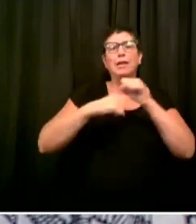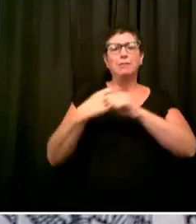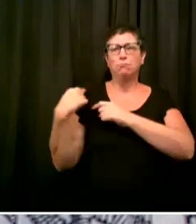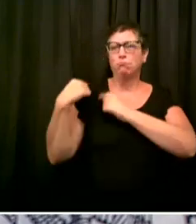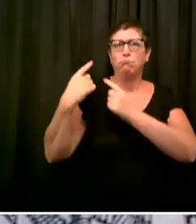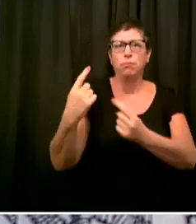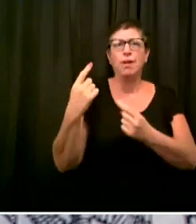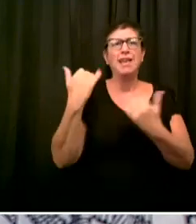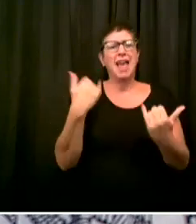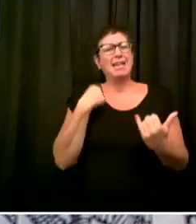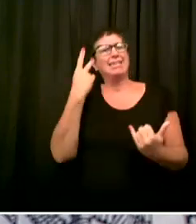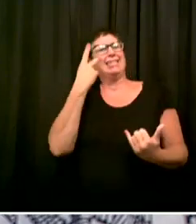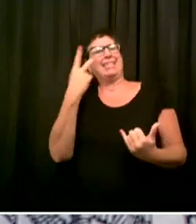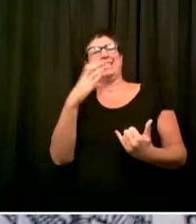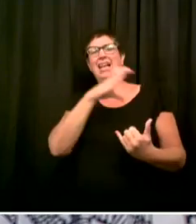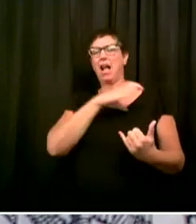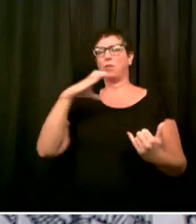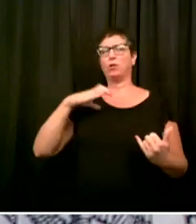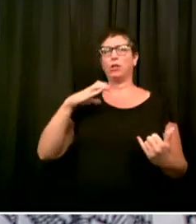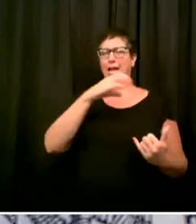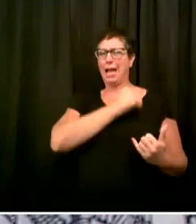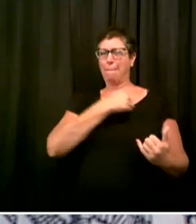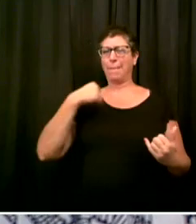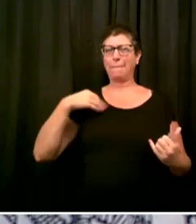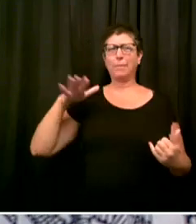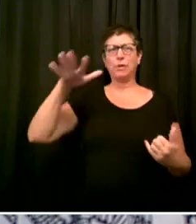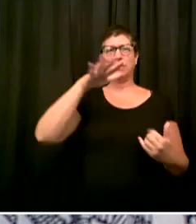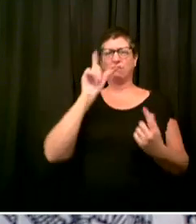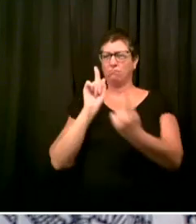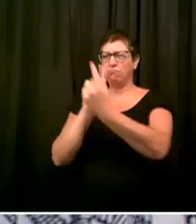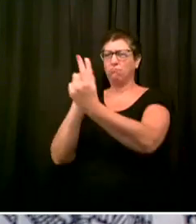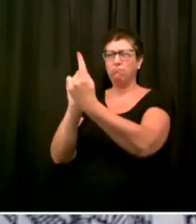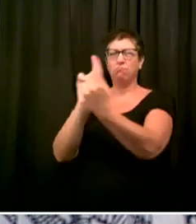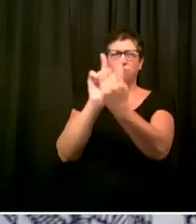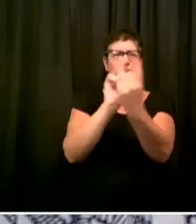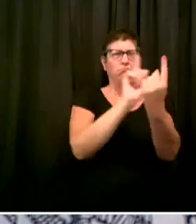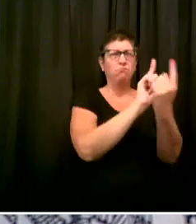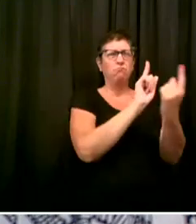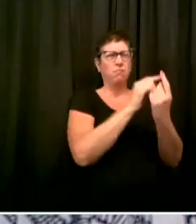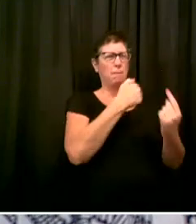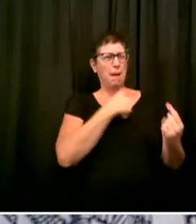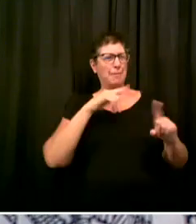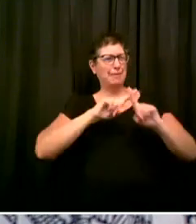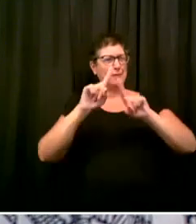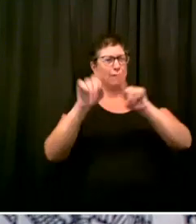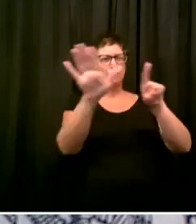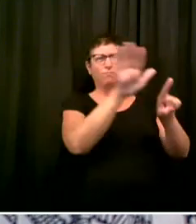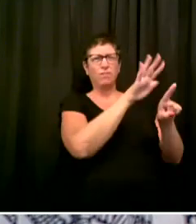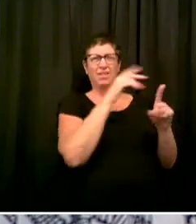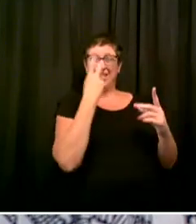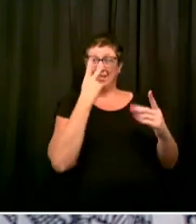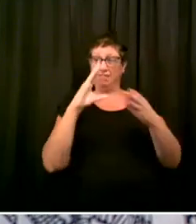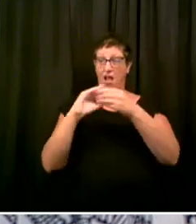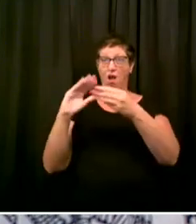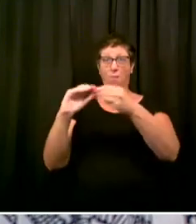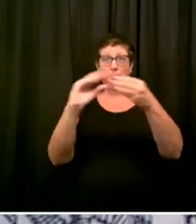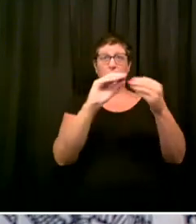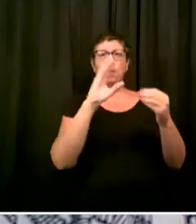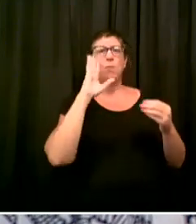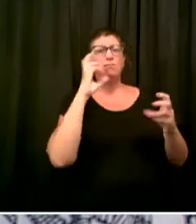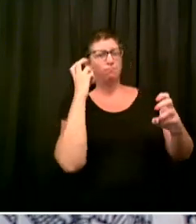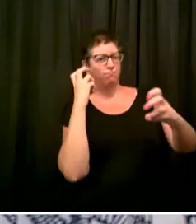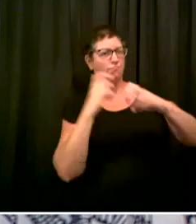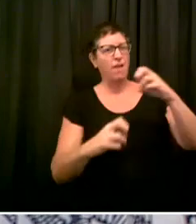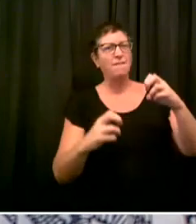to their constituents and saying, listen, it's going to be a rough road ahead for a long time. We need to take ownership of our community. And they're